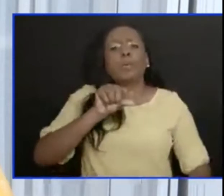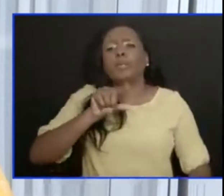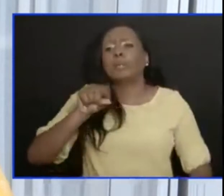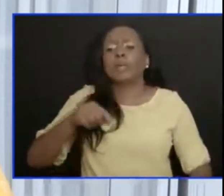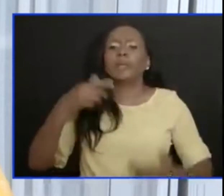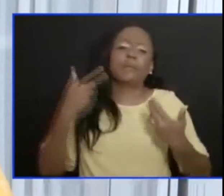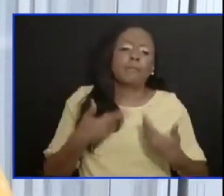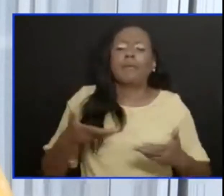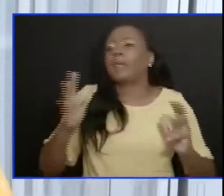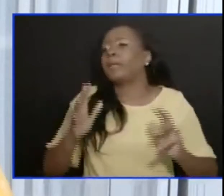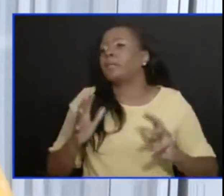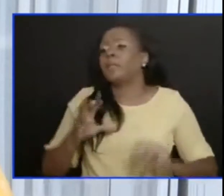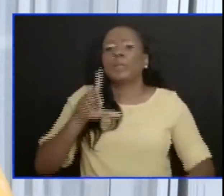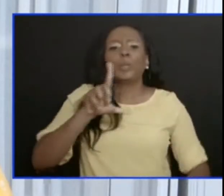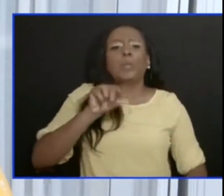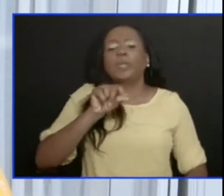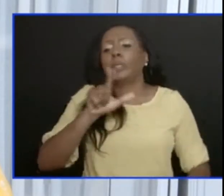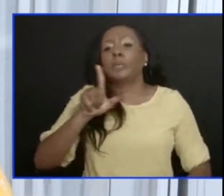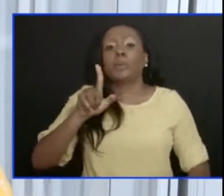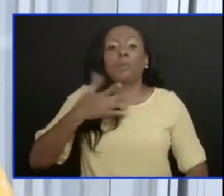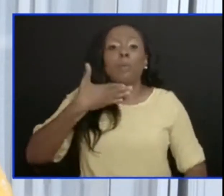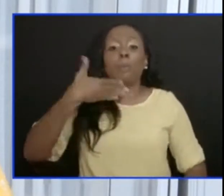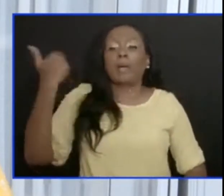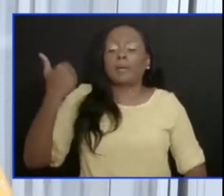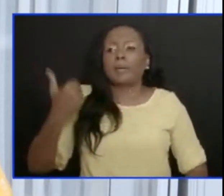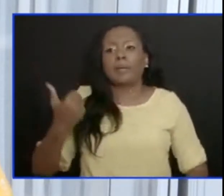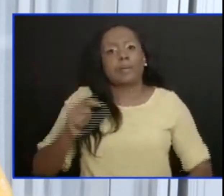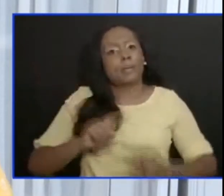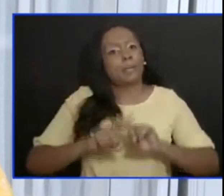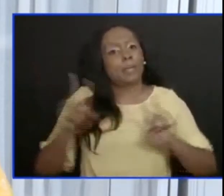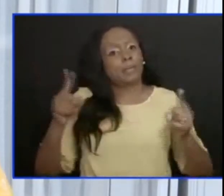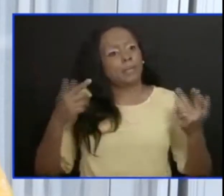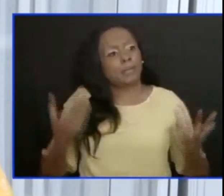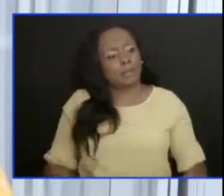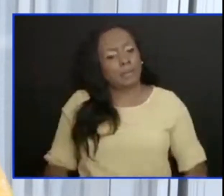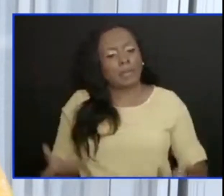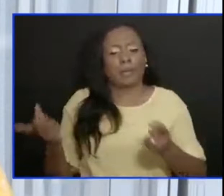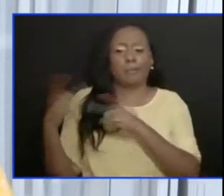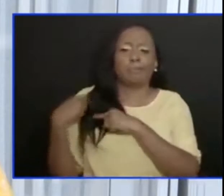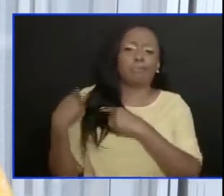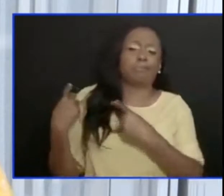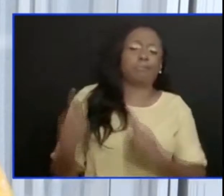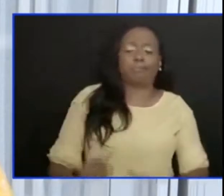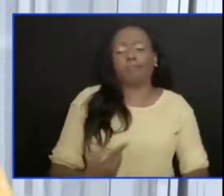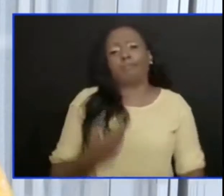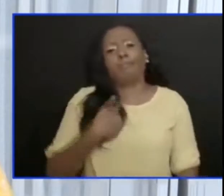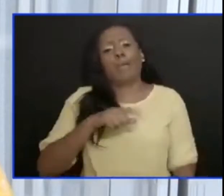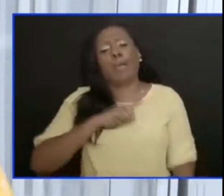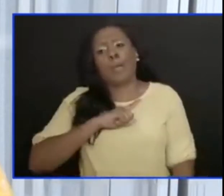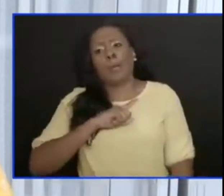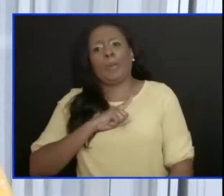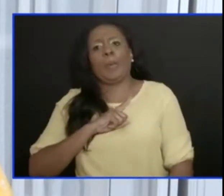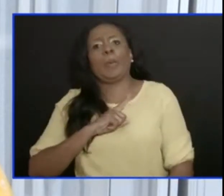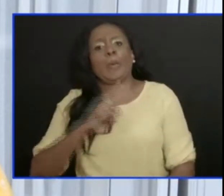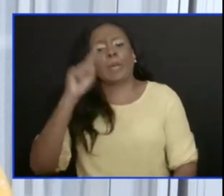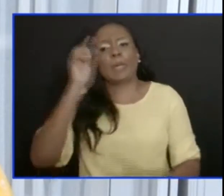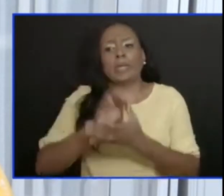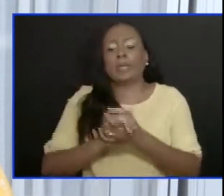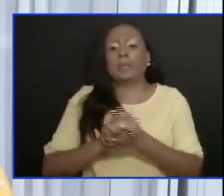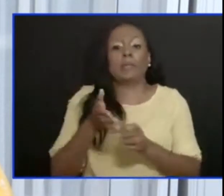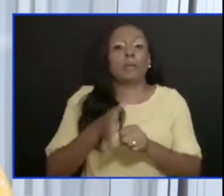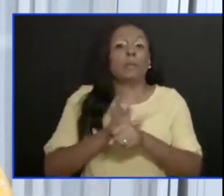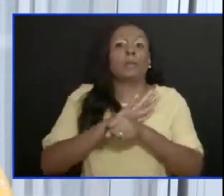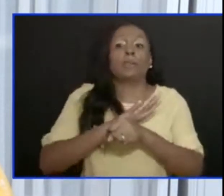the choruses only so well now. Today, we have all resigned ourselves to the fact that COVID is